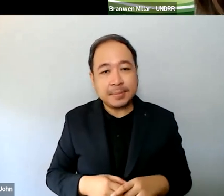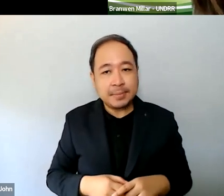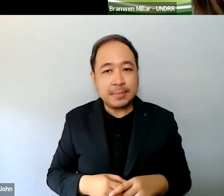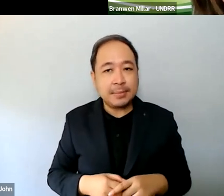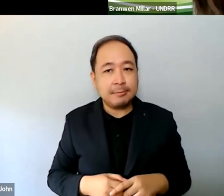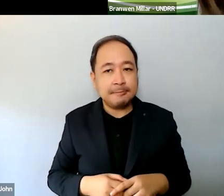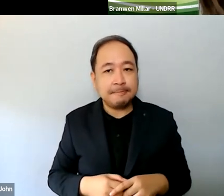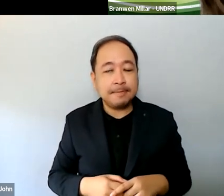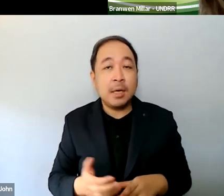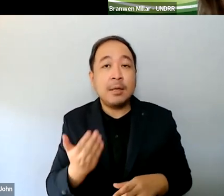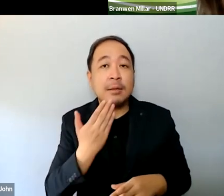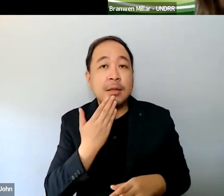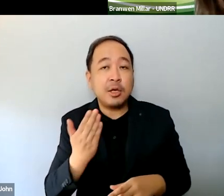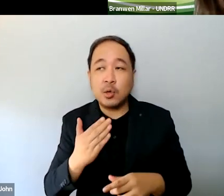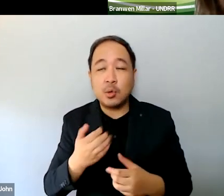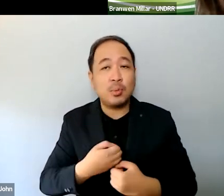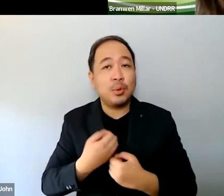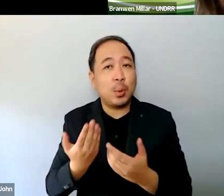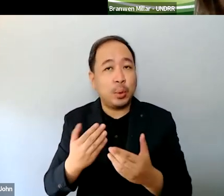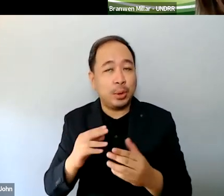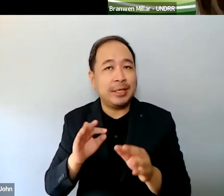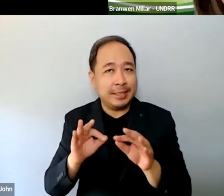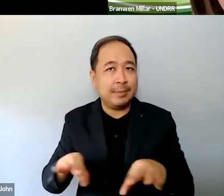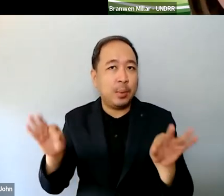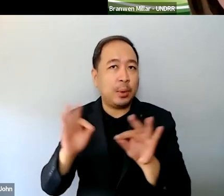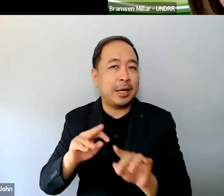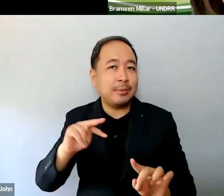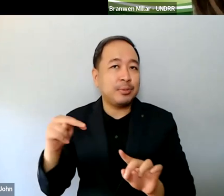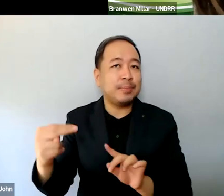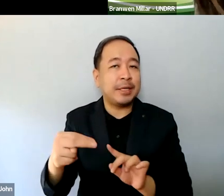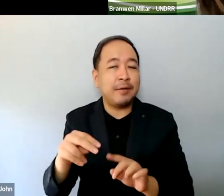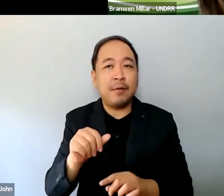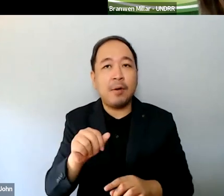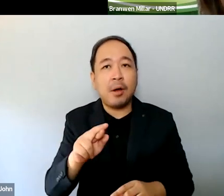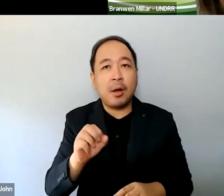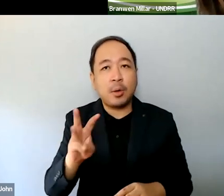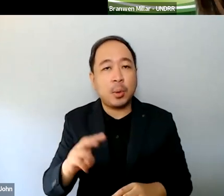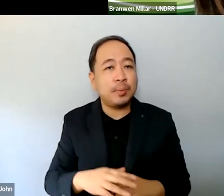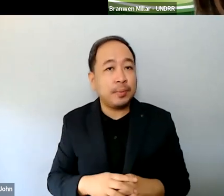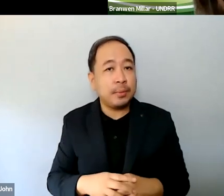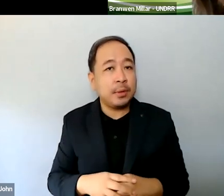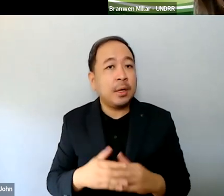sharing those important perspectives from Arrow. I'm pleased now to give the floor to